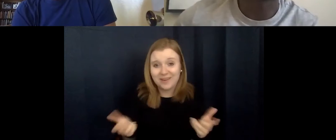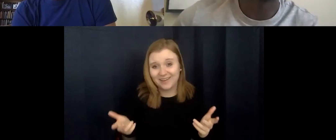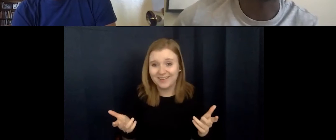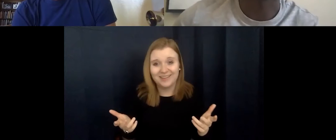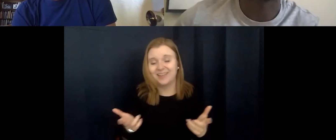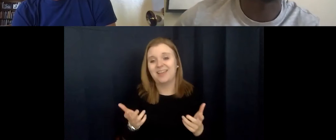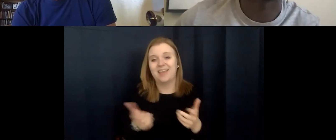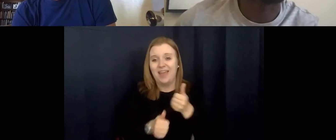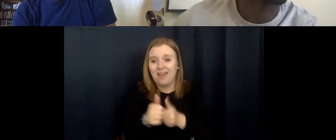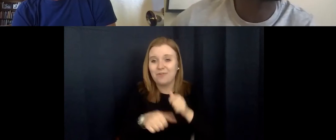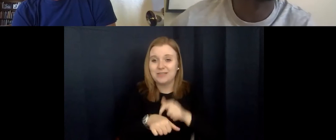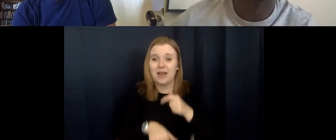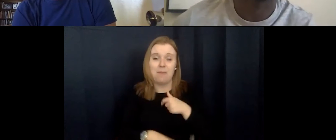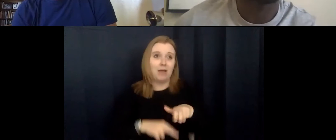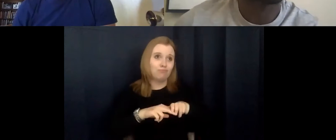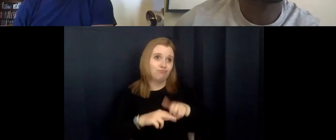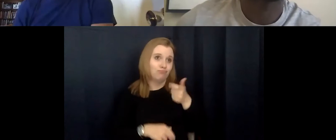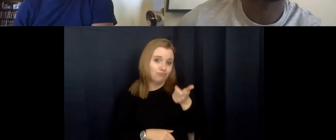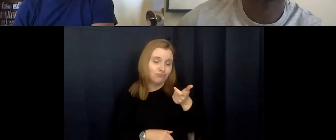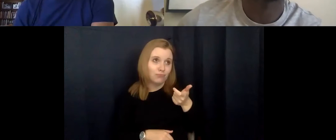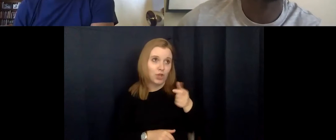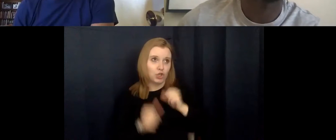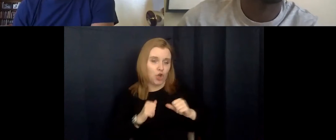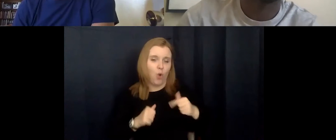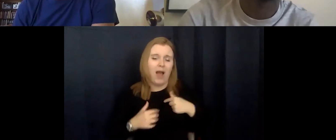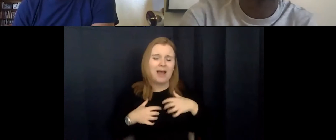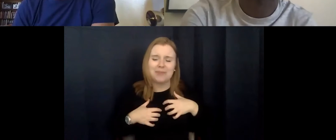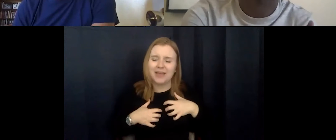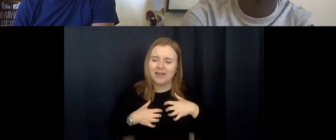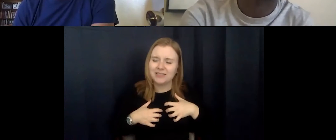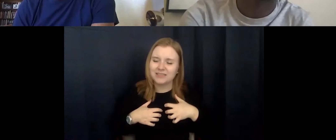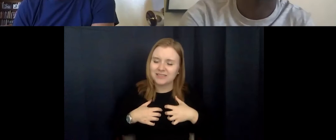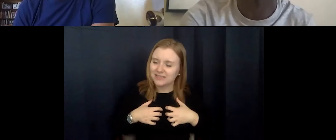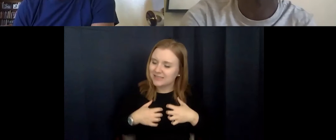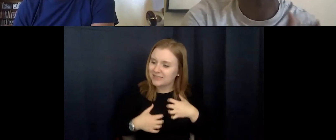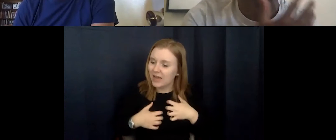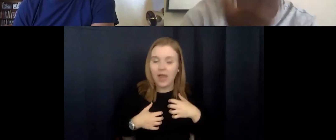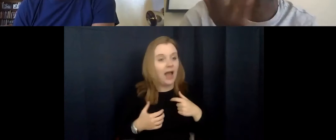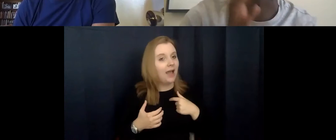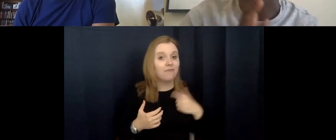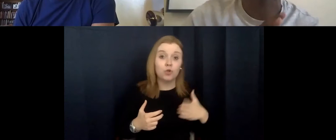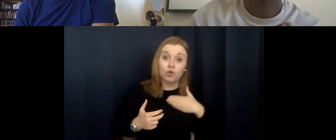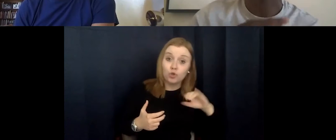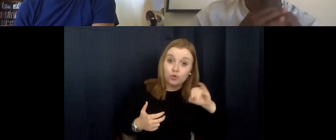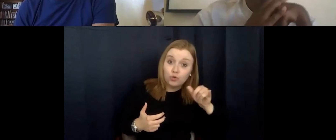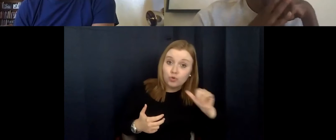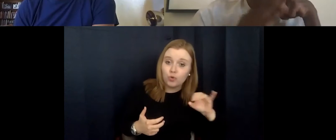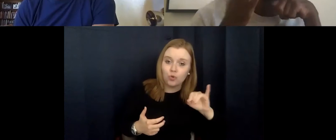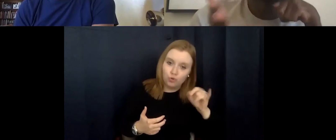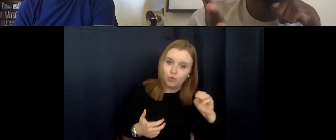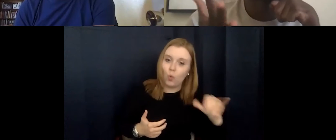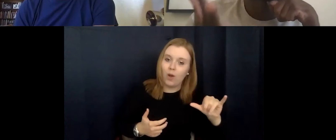I every time I see a show, I feel this ache, right? I feel this ache of joy and of loveliness,